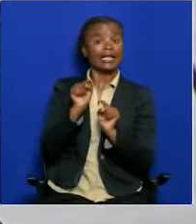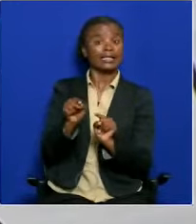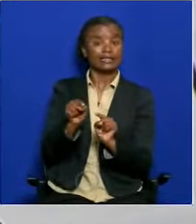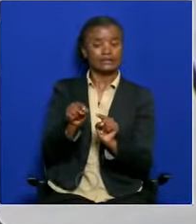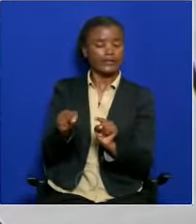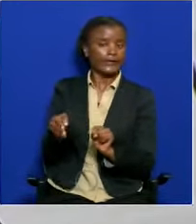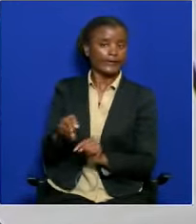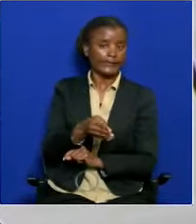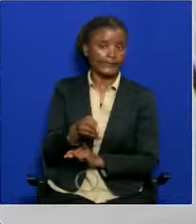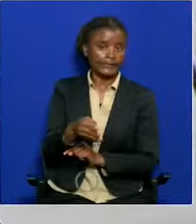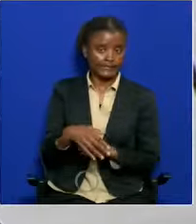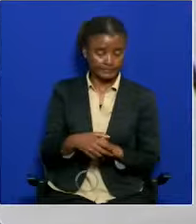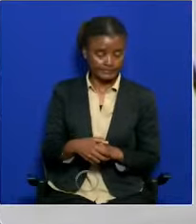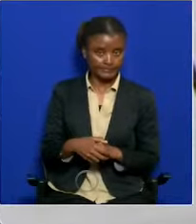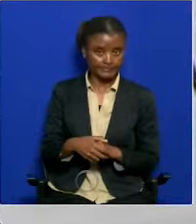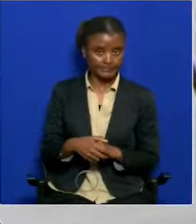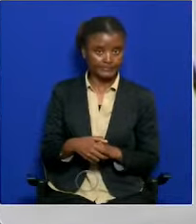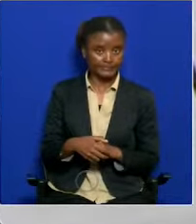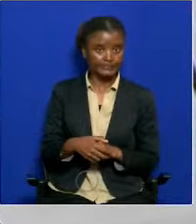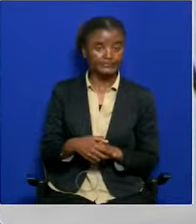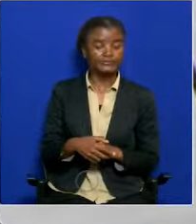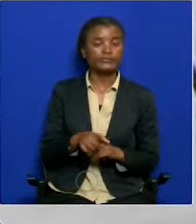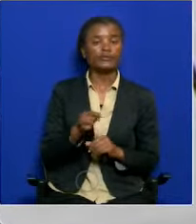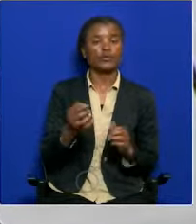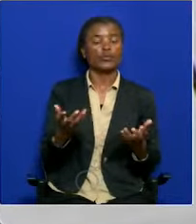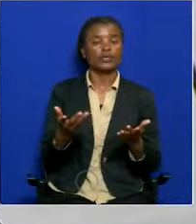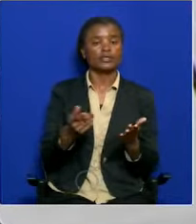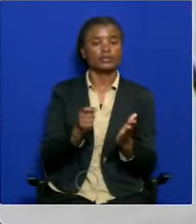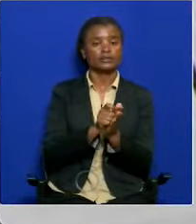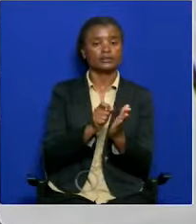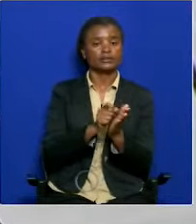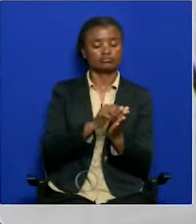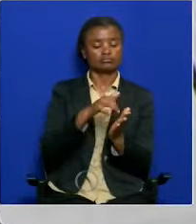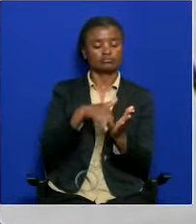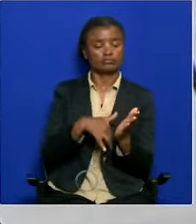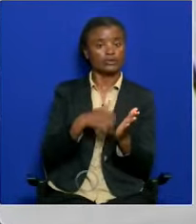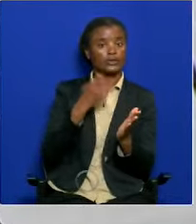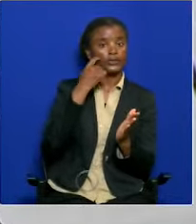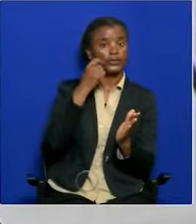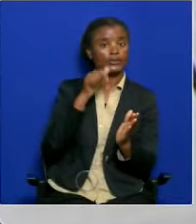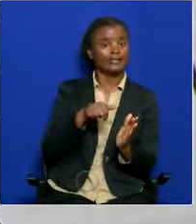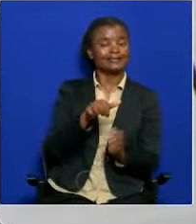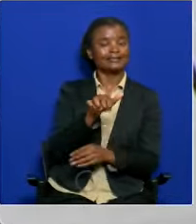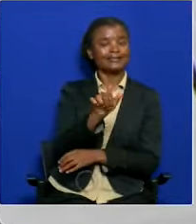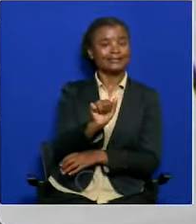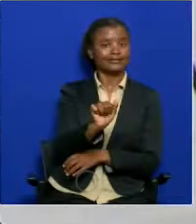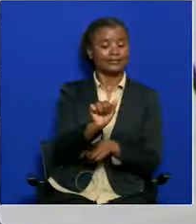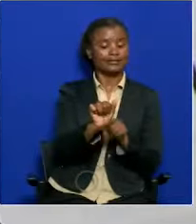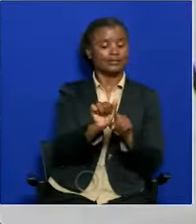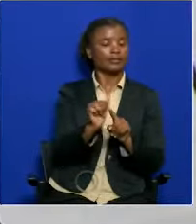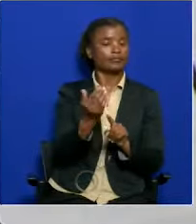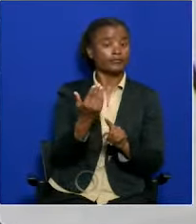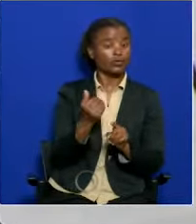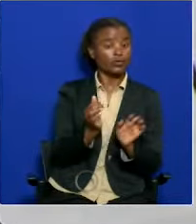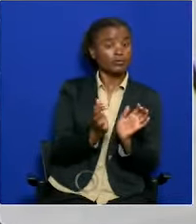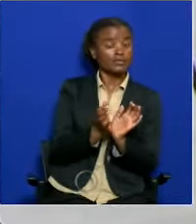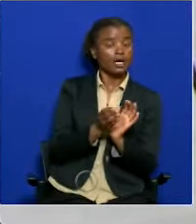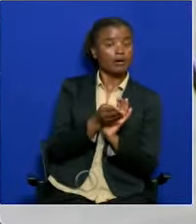in the statement of a witness who was present at the same meeting. Given